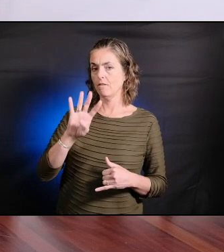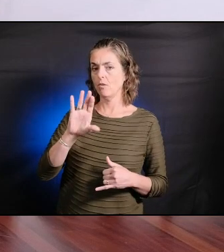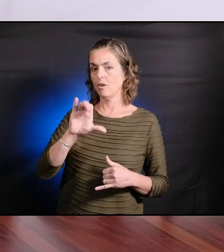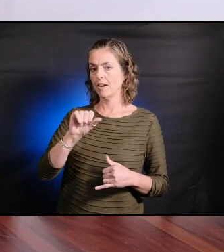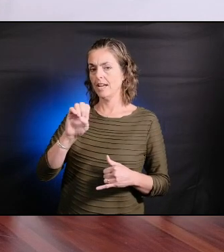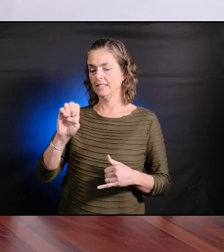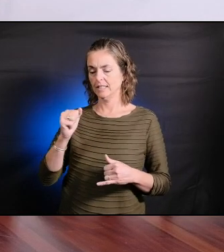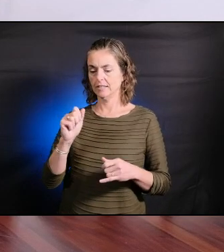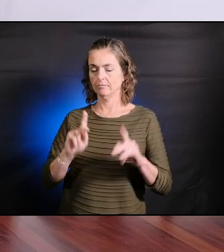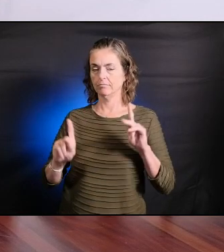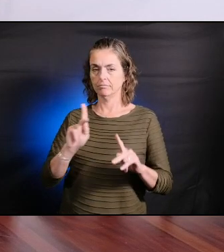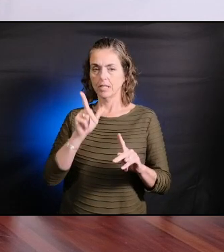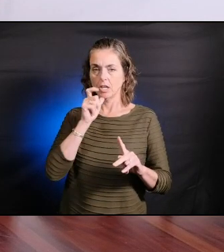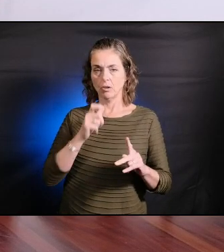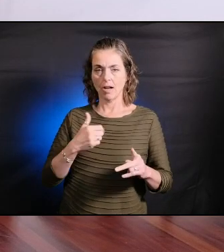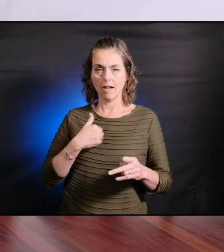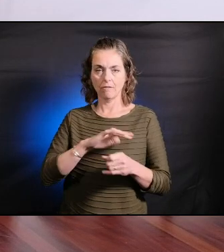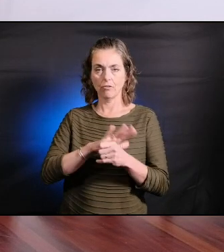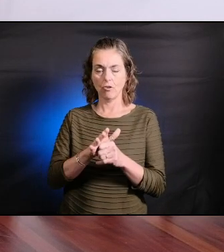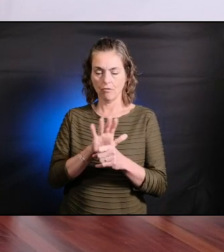territory. So far we have tested